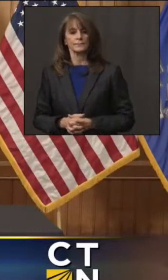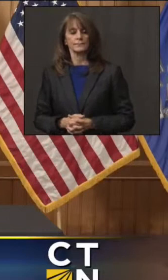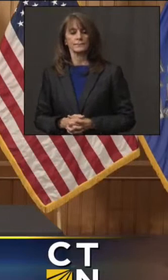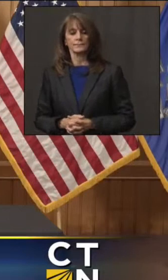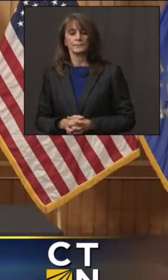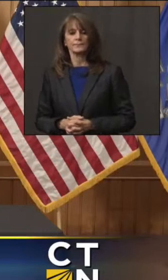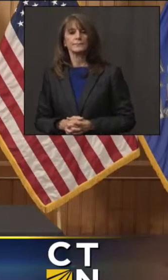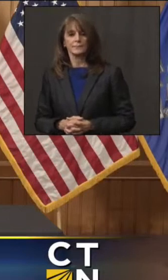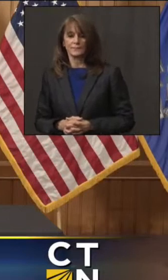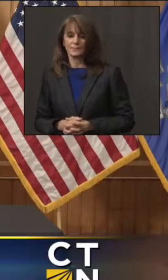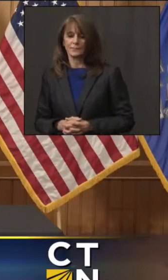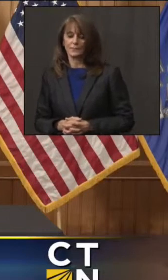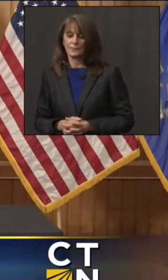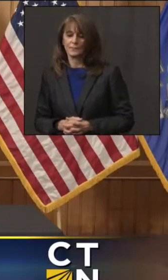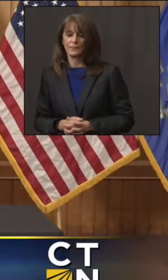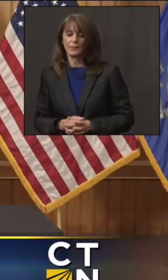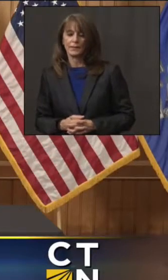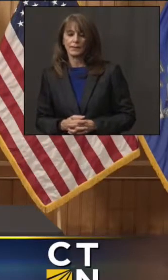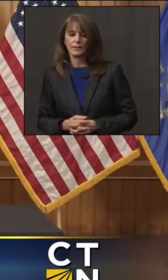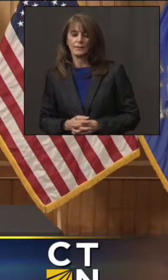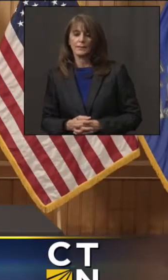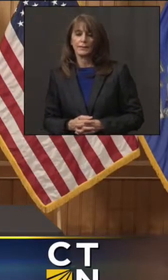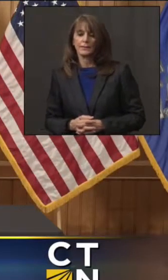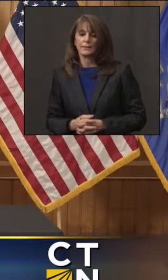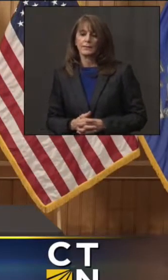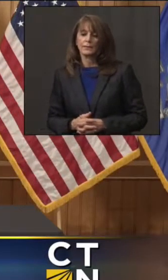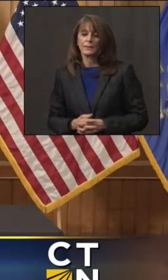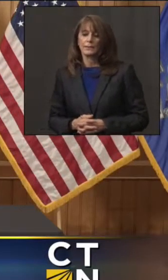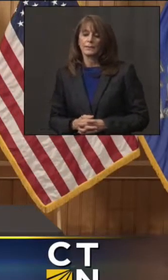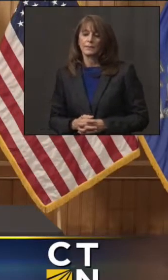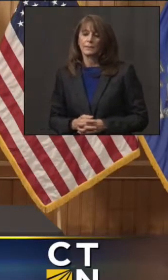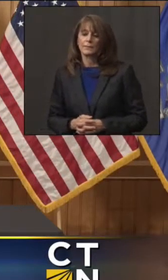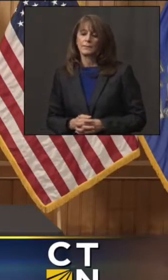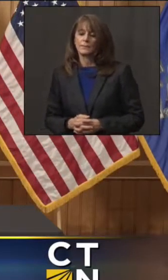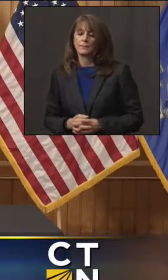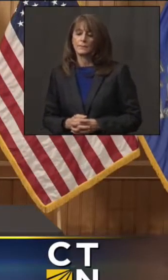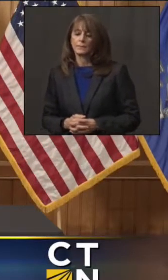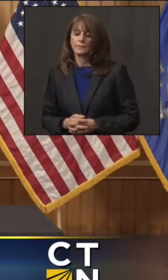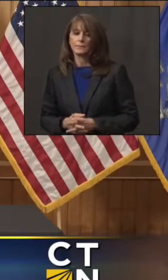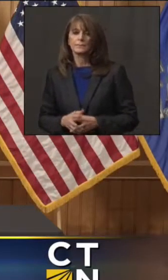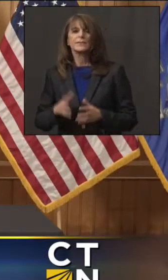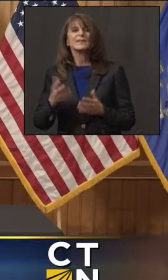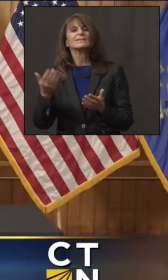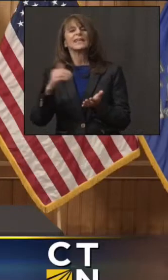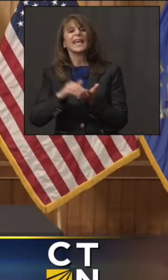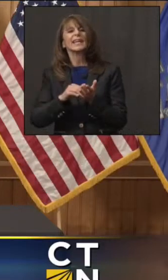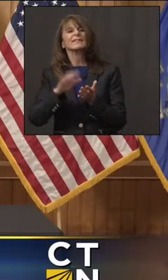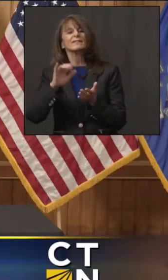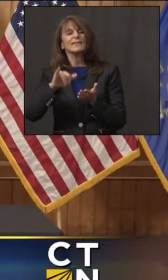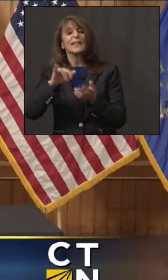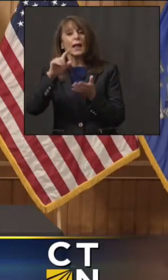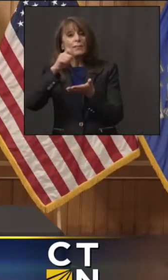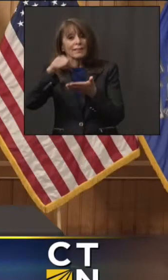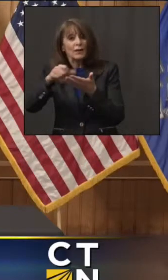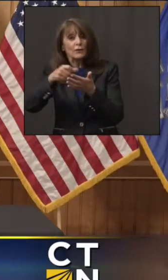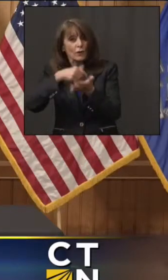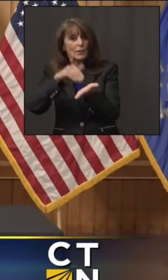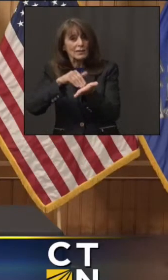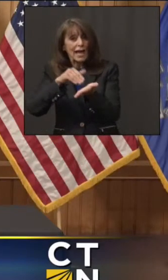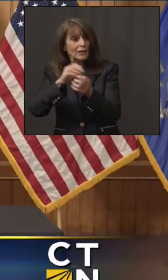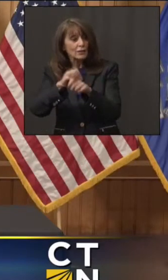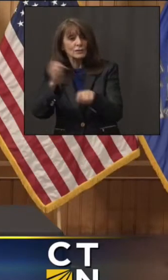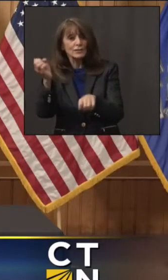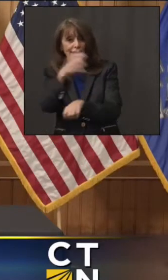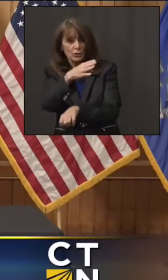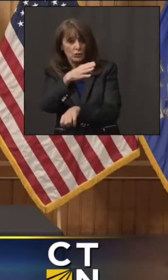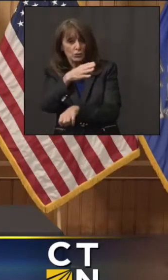Hey, everybody. This is Emily Brindley from The Current. So, Governor, I have some follow-up questions about that letter that the doctors sent you. So you've